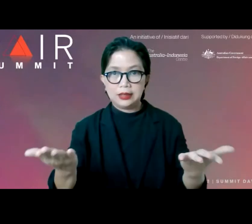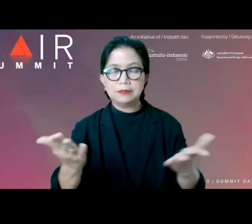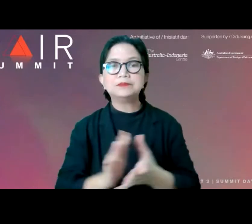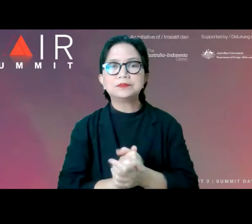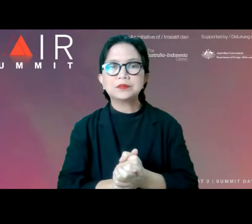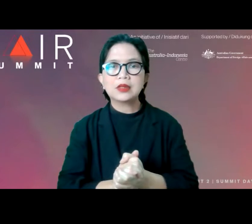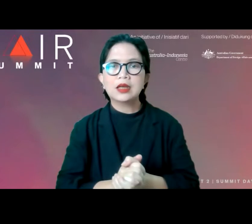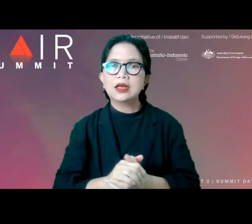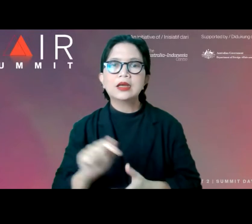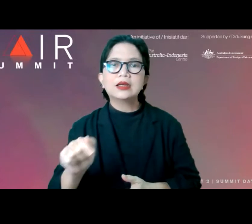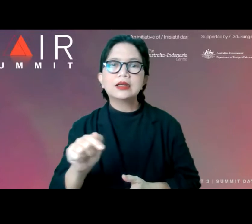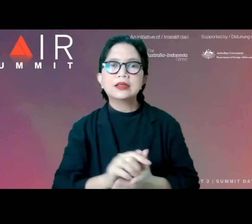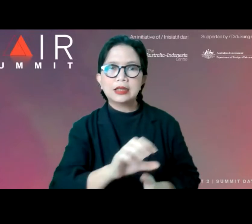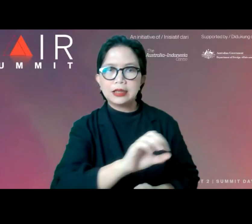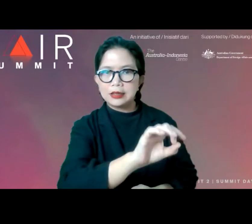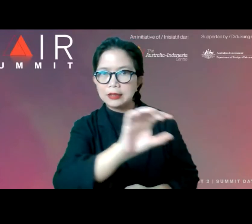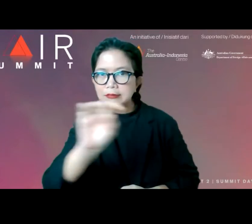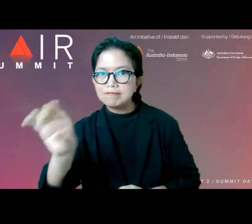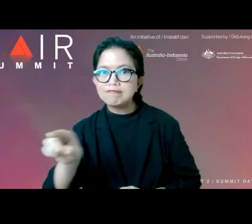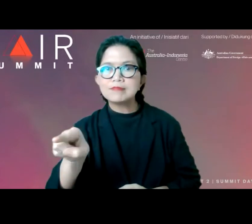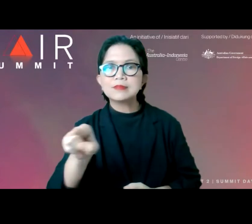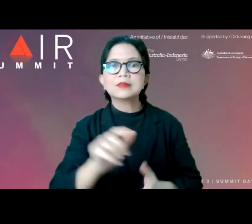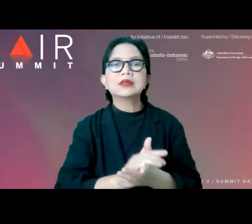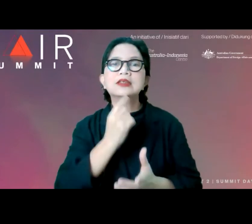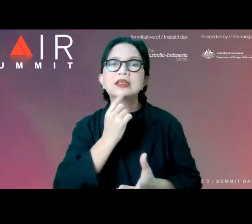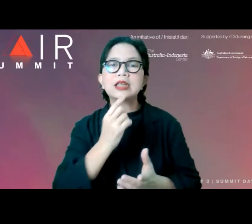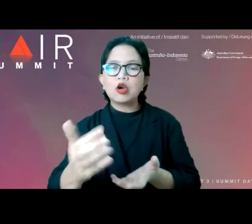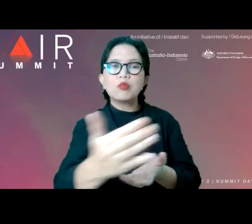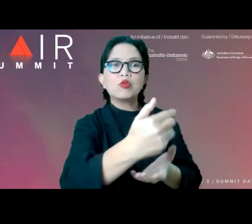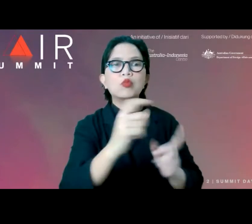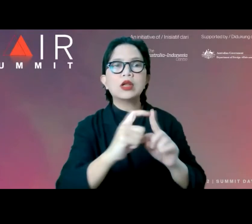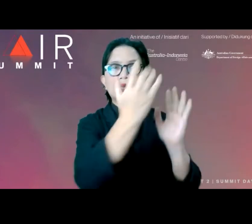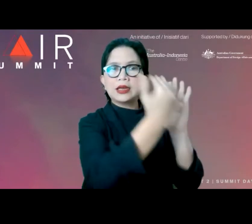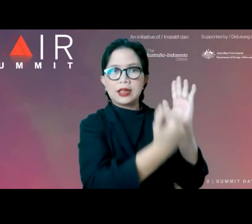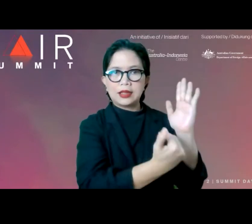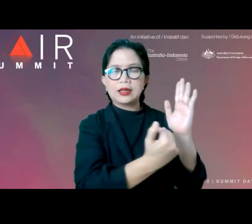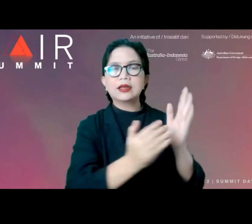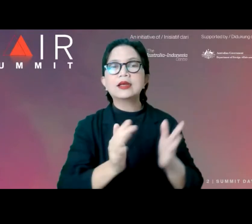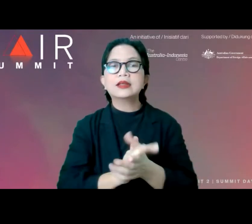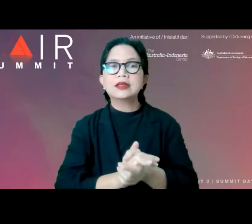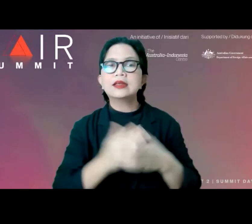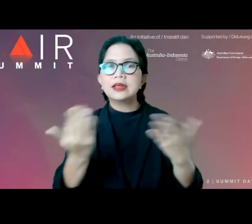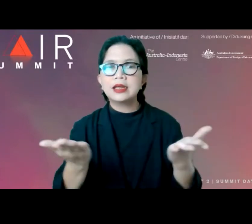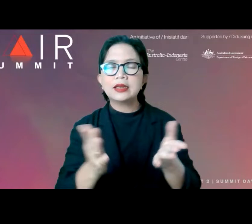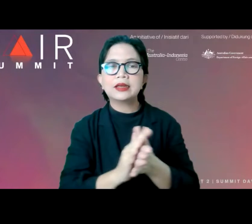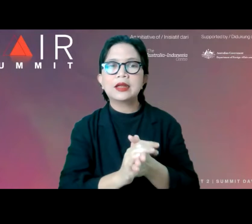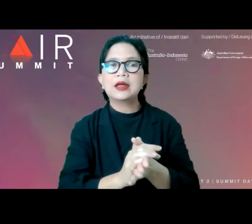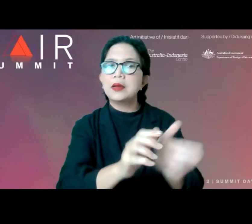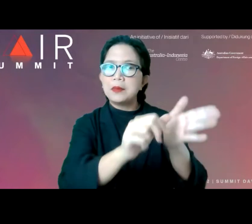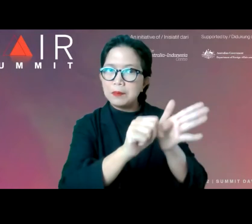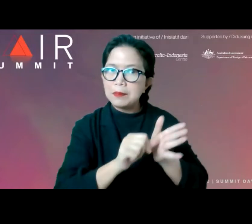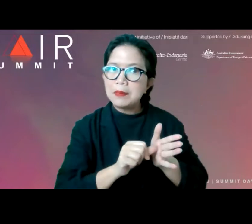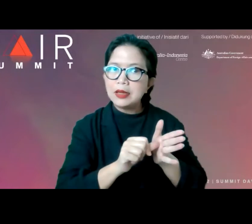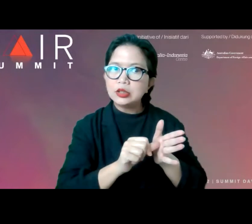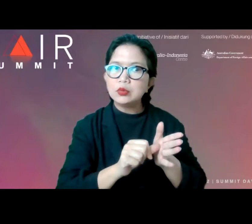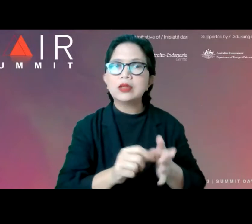interoperability and consistency in data collection and systems requiring that were underlying the issues that